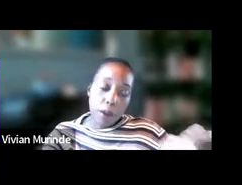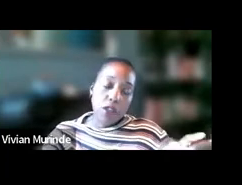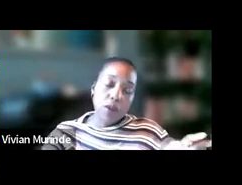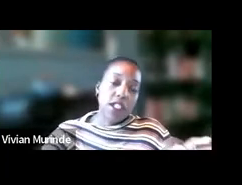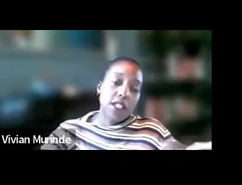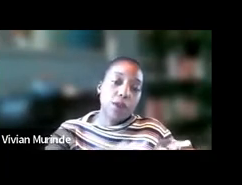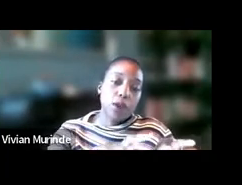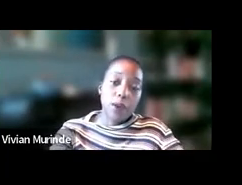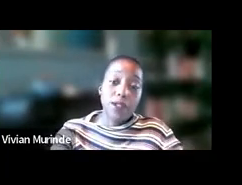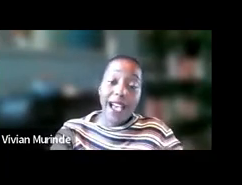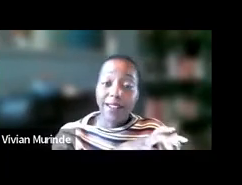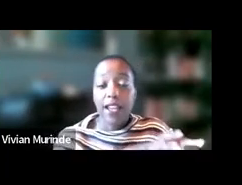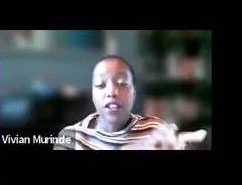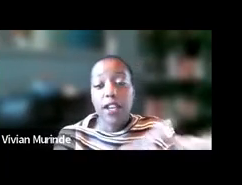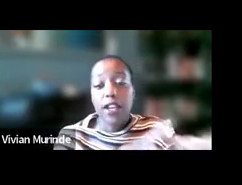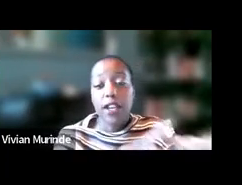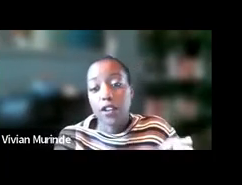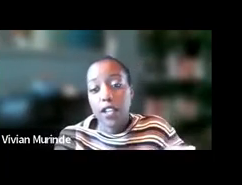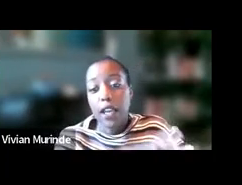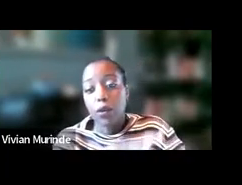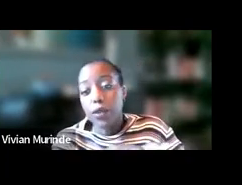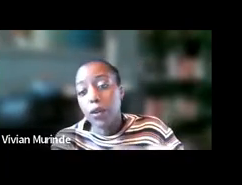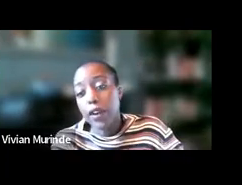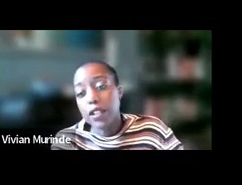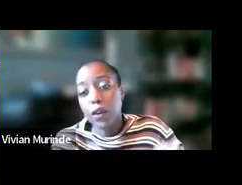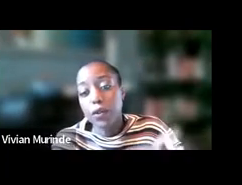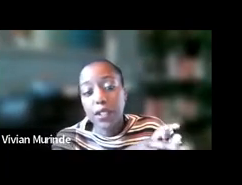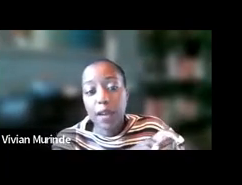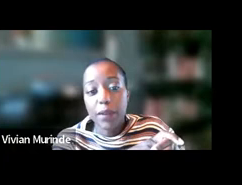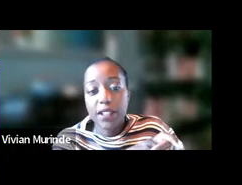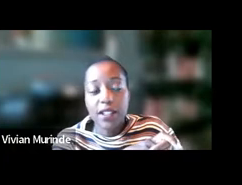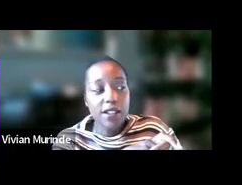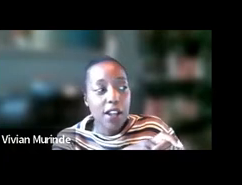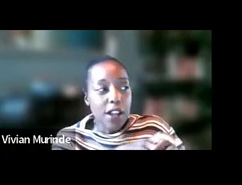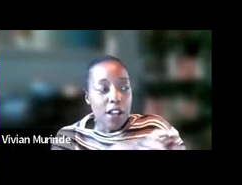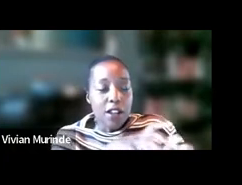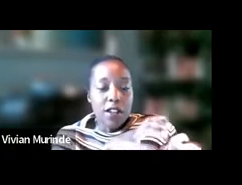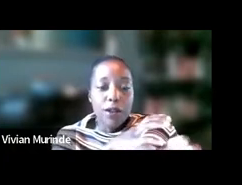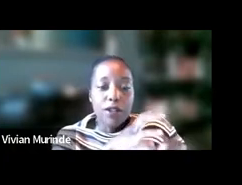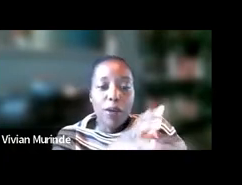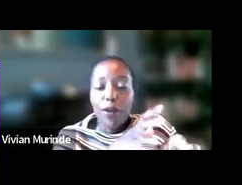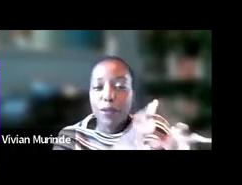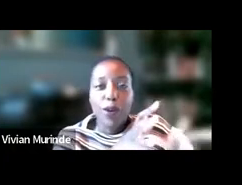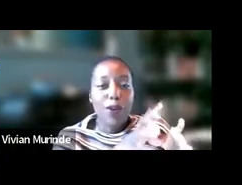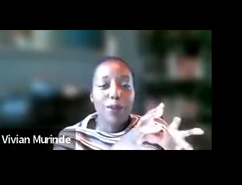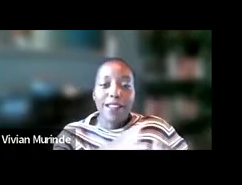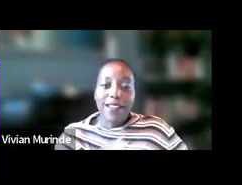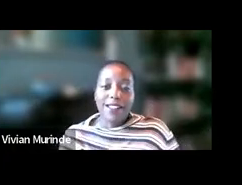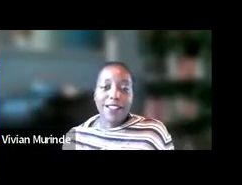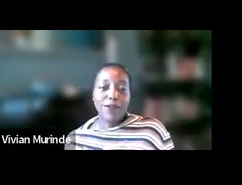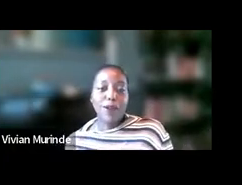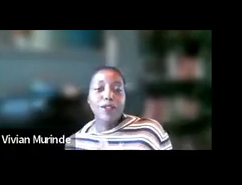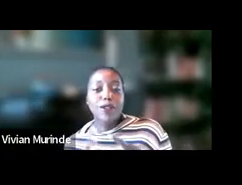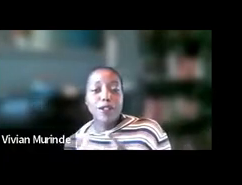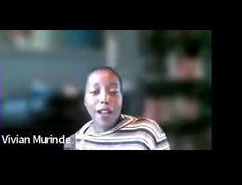development opportunities for local talent aged 18 to 30 and also creative, cultural and tech businesses. So often programs like this